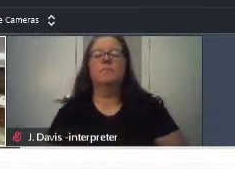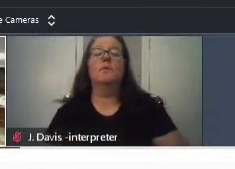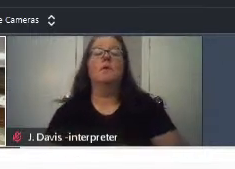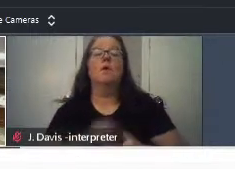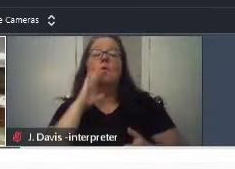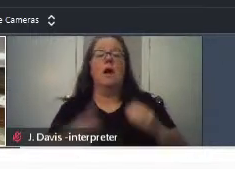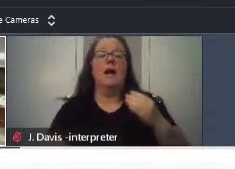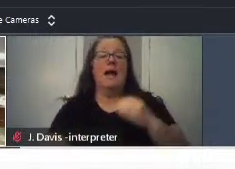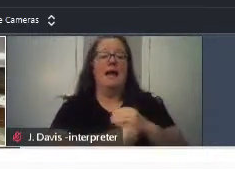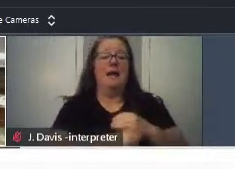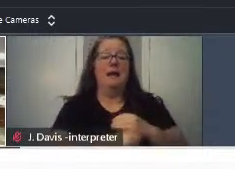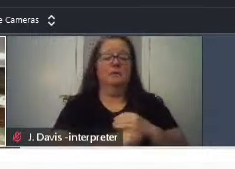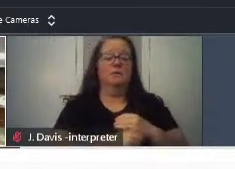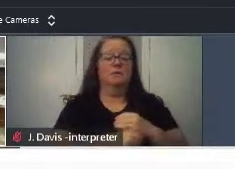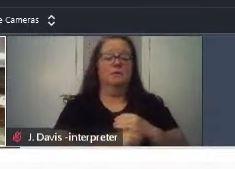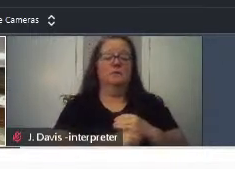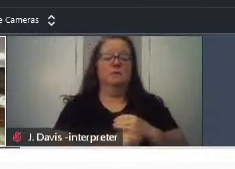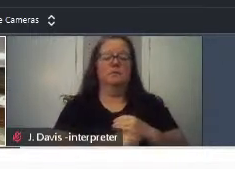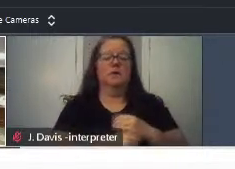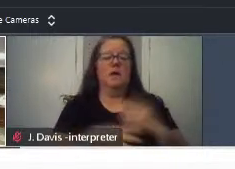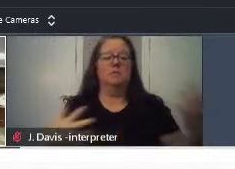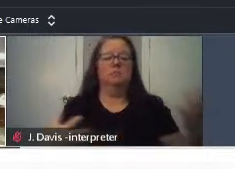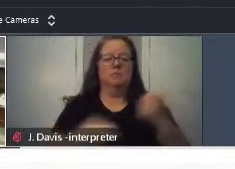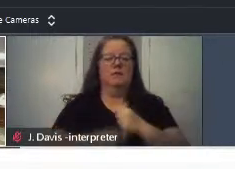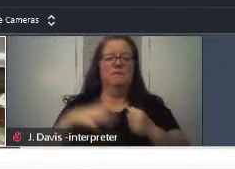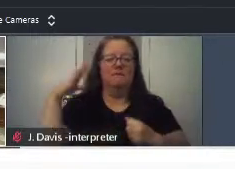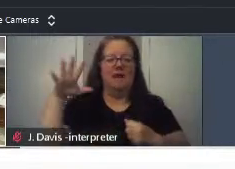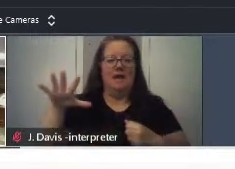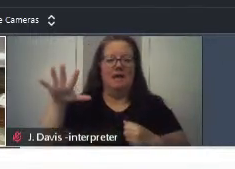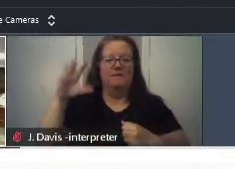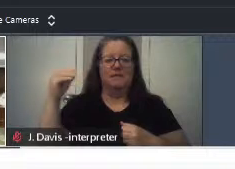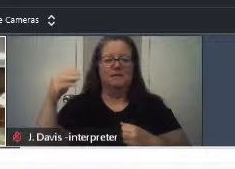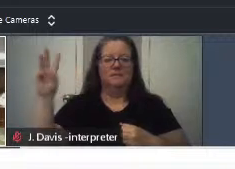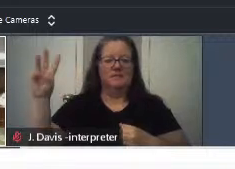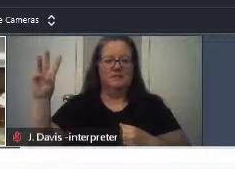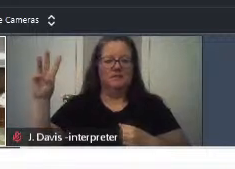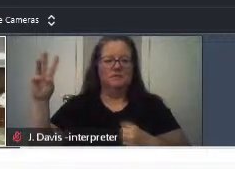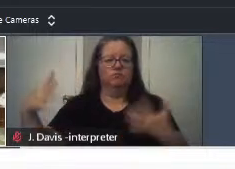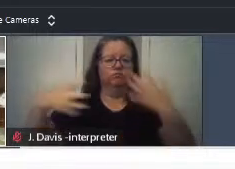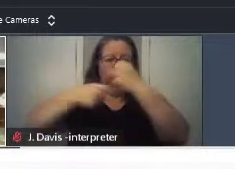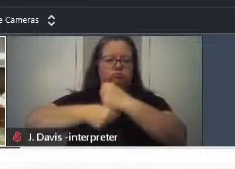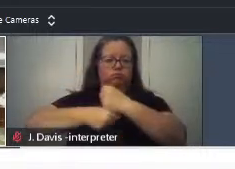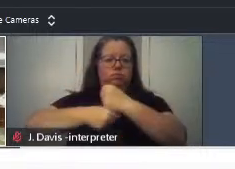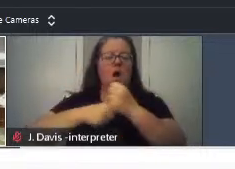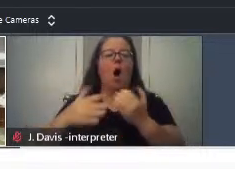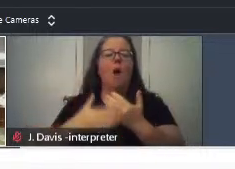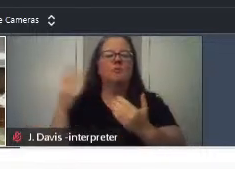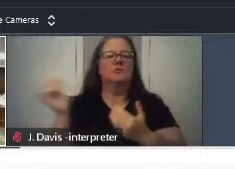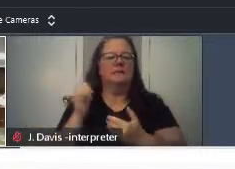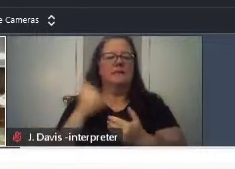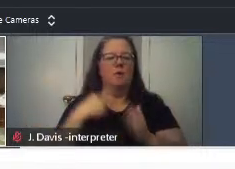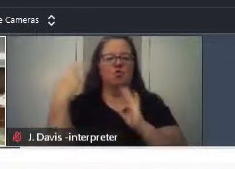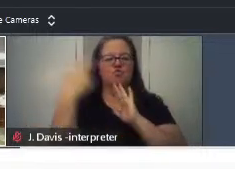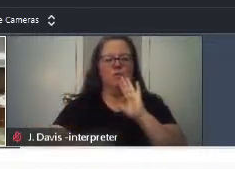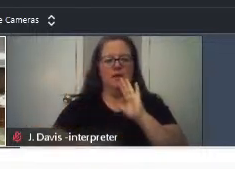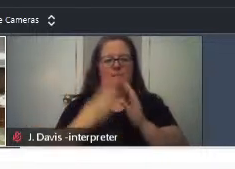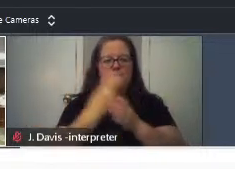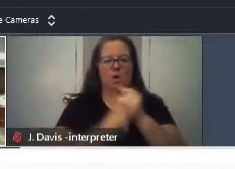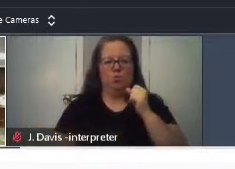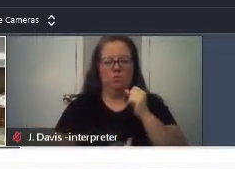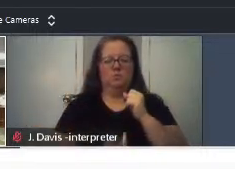add so I'm just gonna combine item 5 and 6. It appears to me that they're similar projects, and I'm gonna read both of